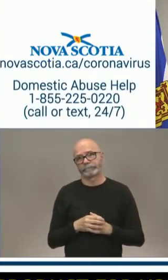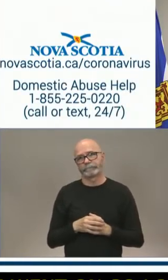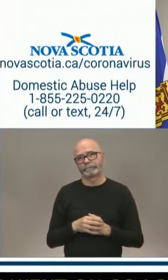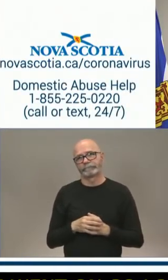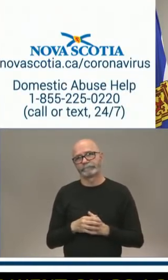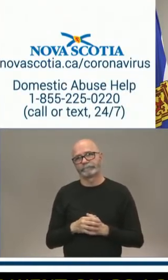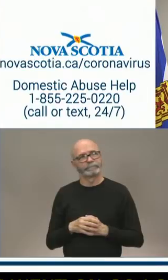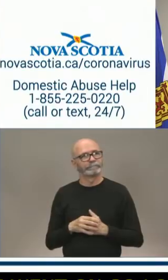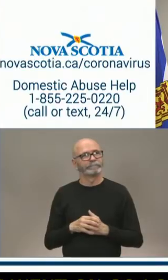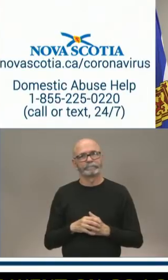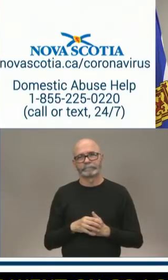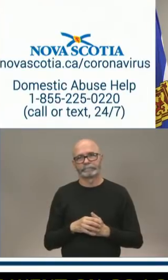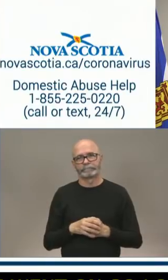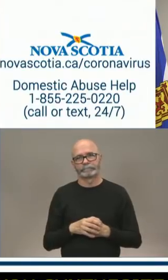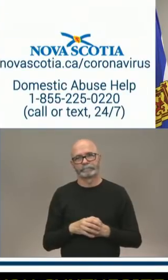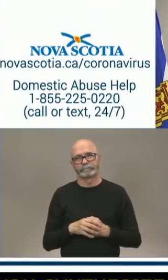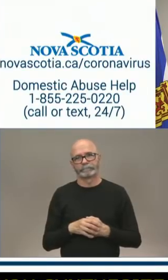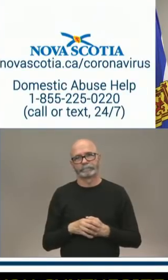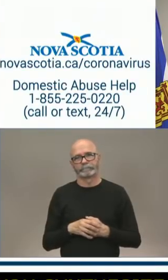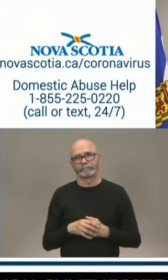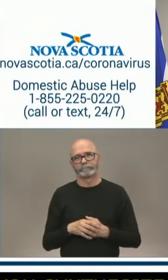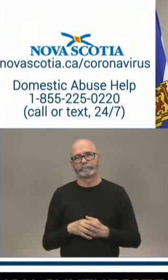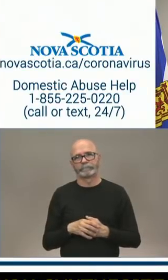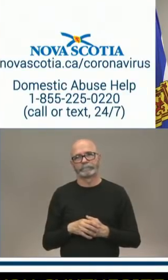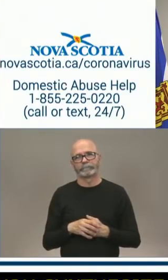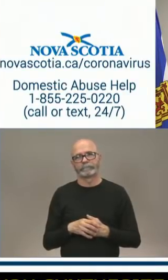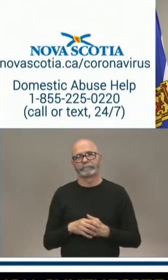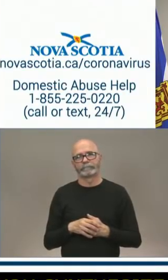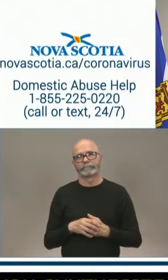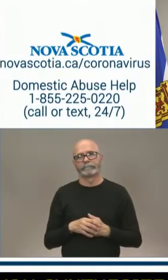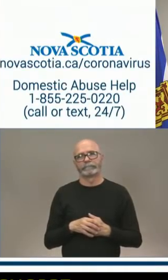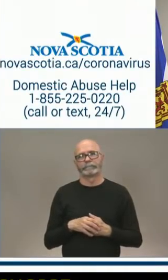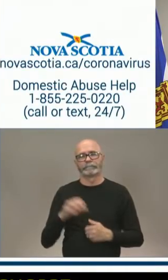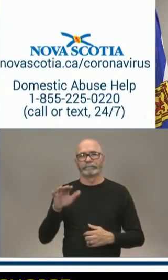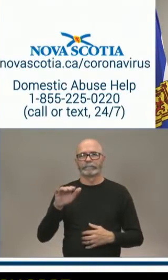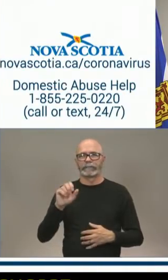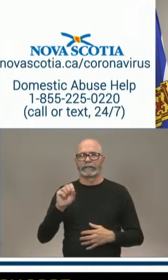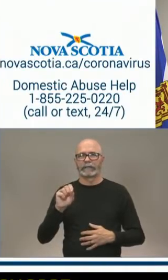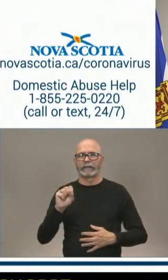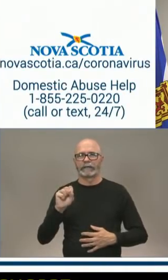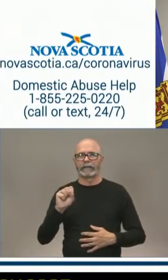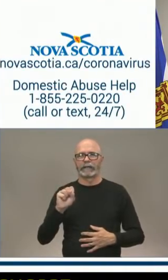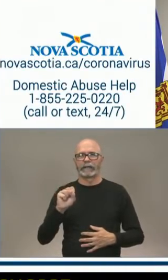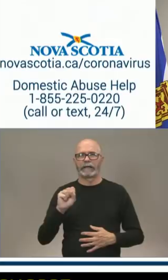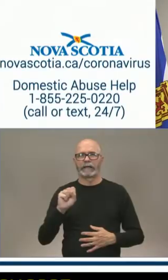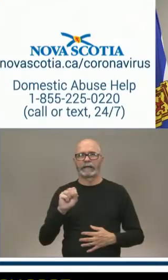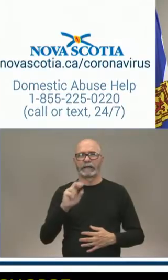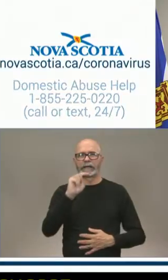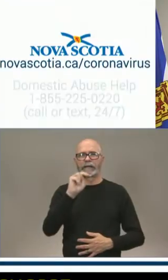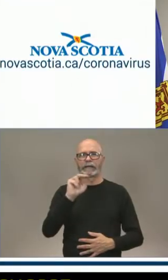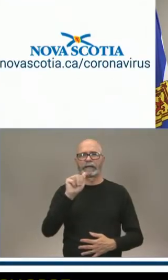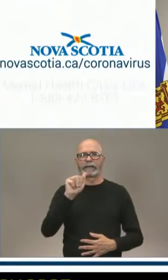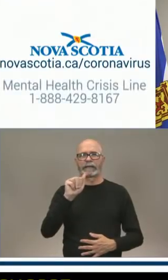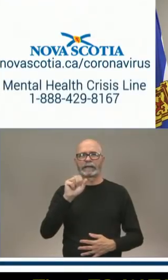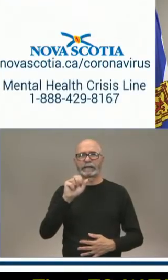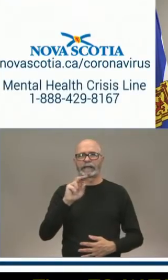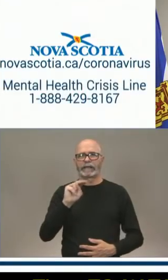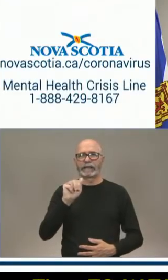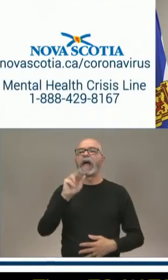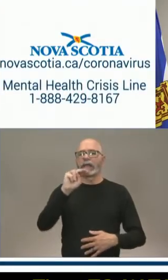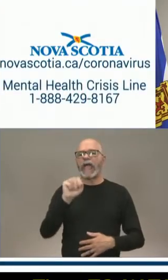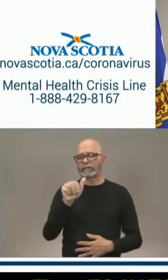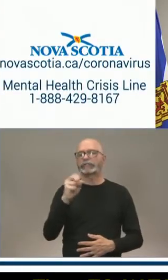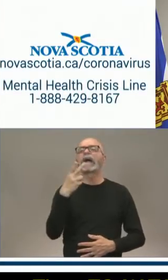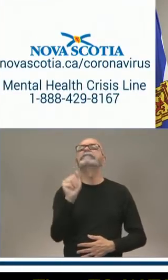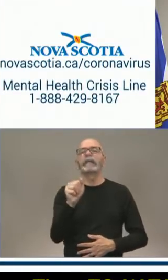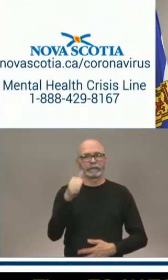Natasha. Thank you. Dr. Strang, do we actually have the AstraZeneca vaccine in Nova Scotia now? And if not, when are